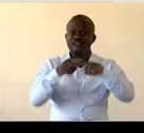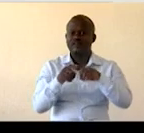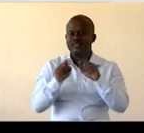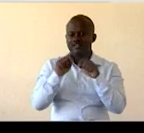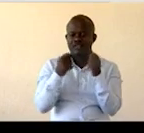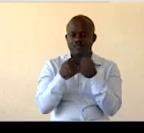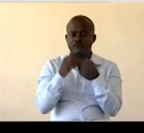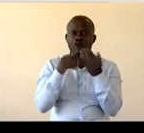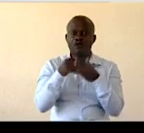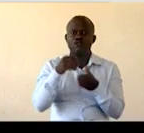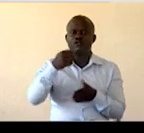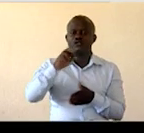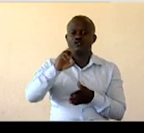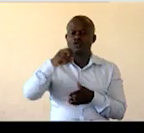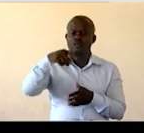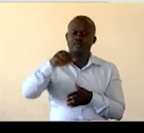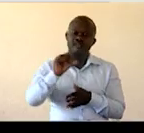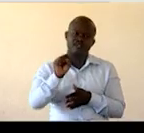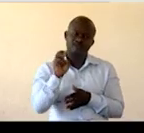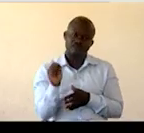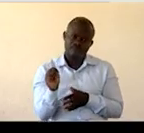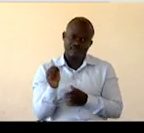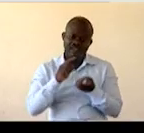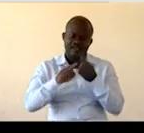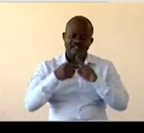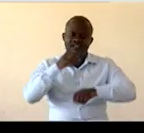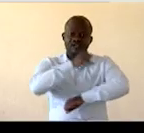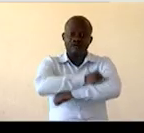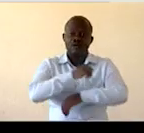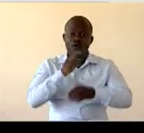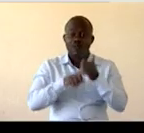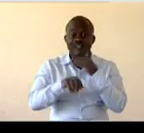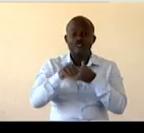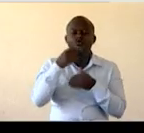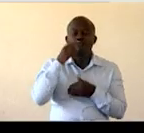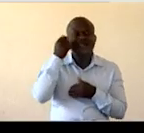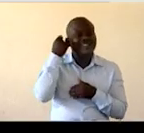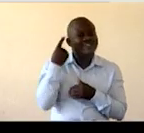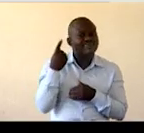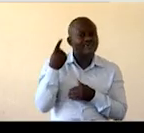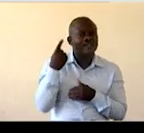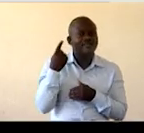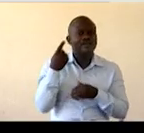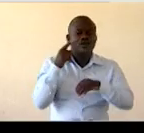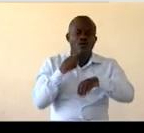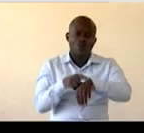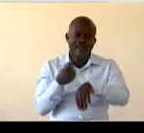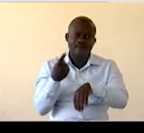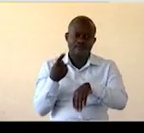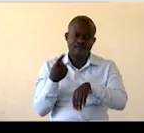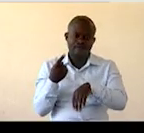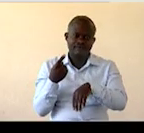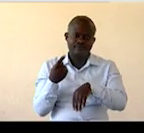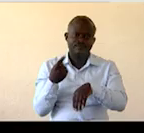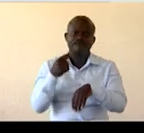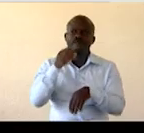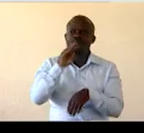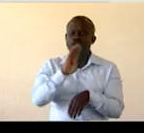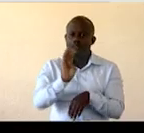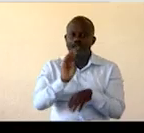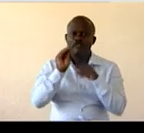of tropism. Dear students, what do you understand when biology